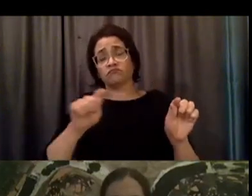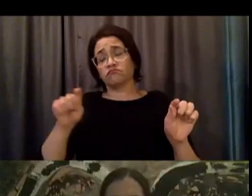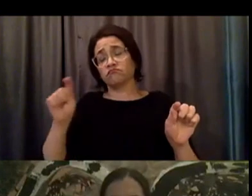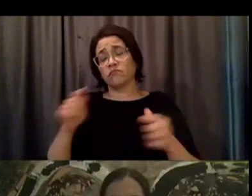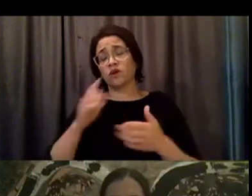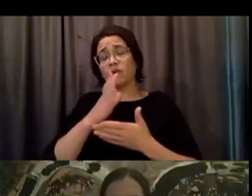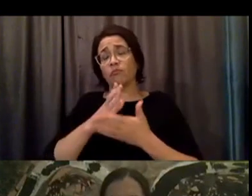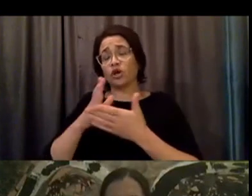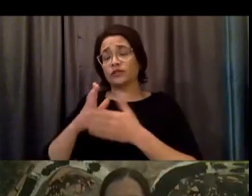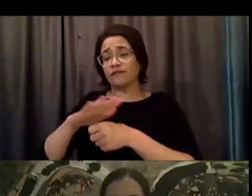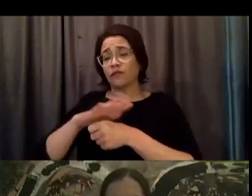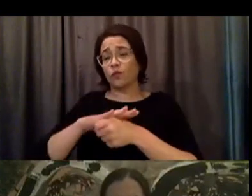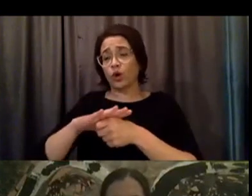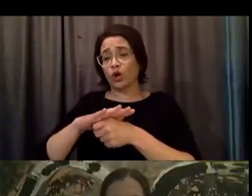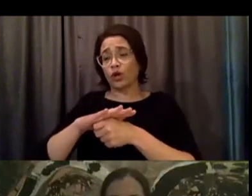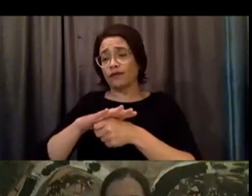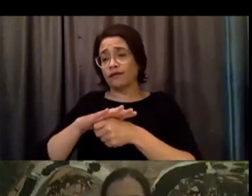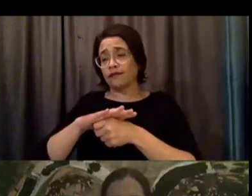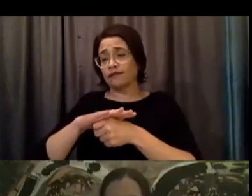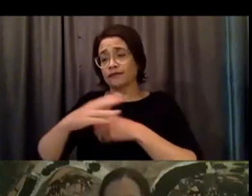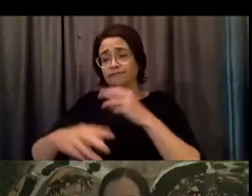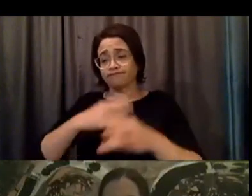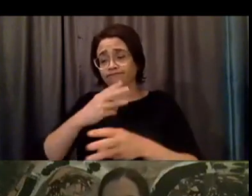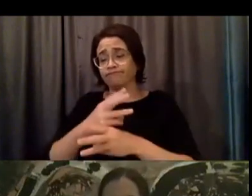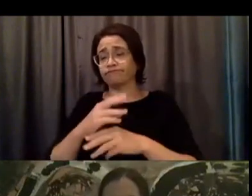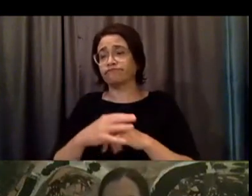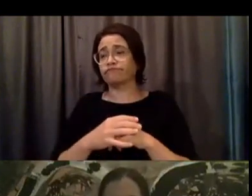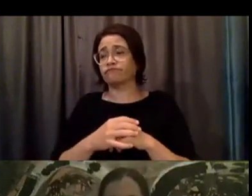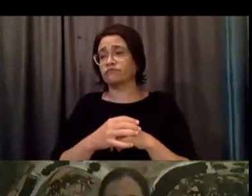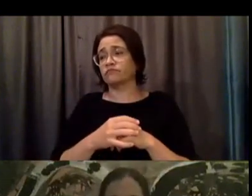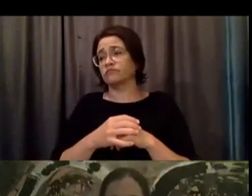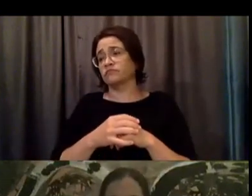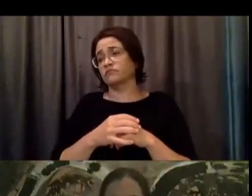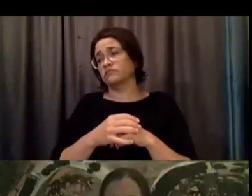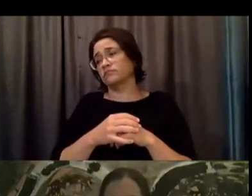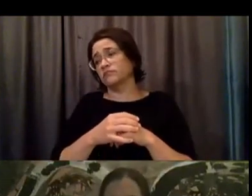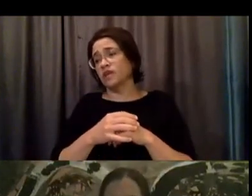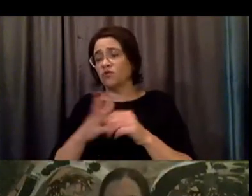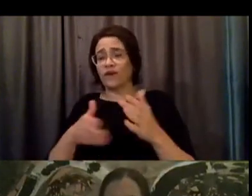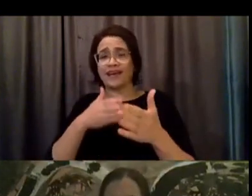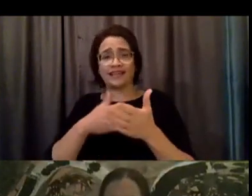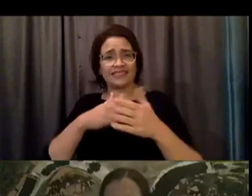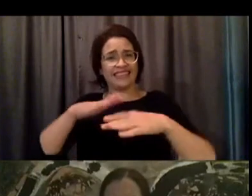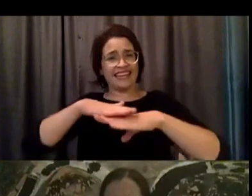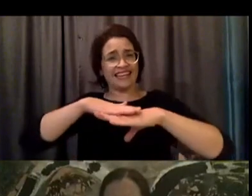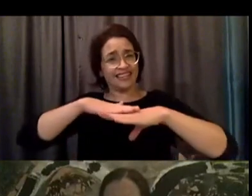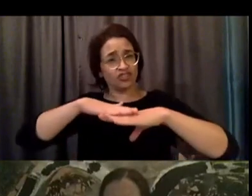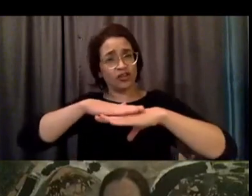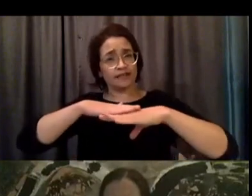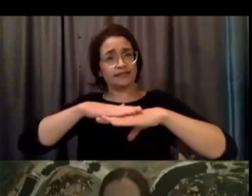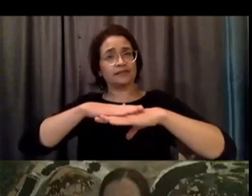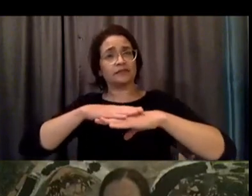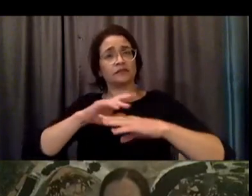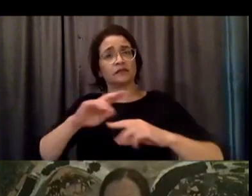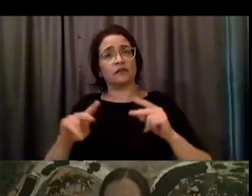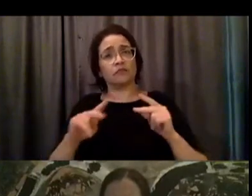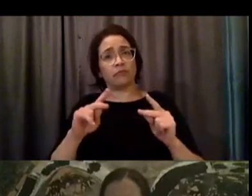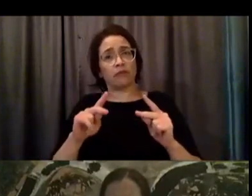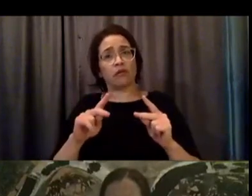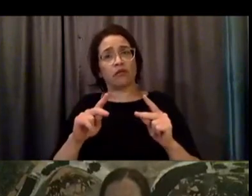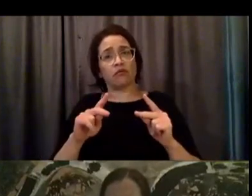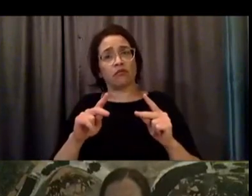indigenous people, uh, then, you know, definitely, uh, we, we have to, um,